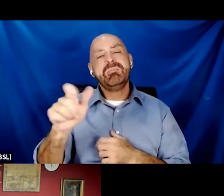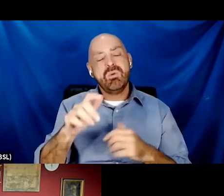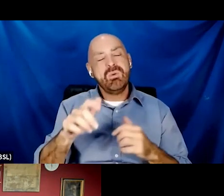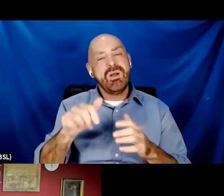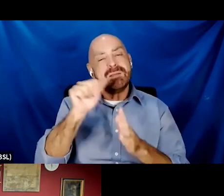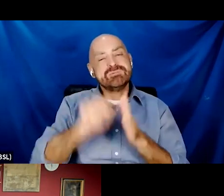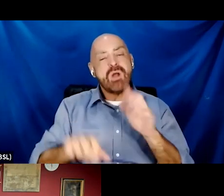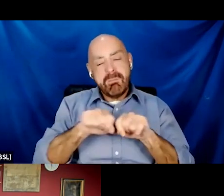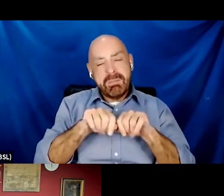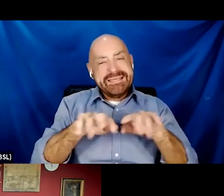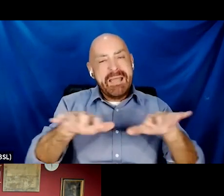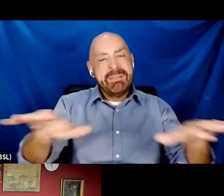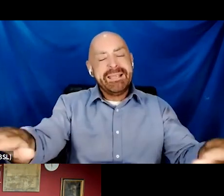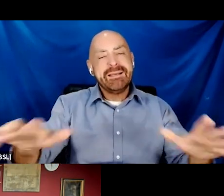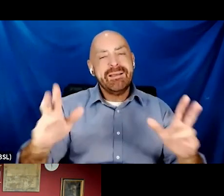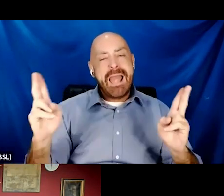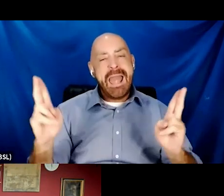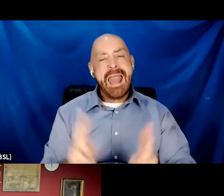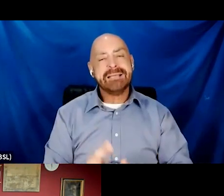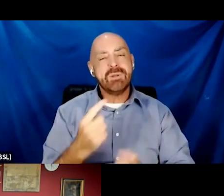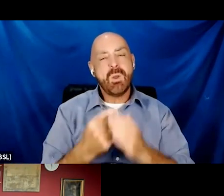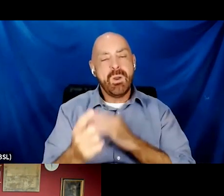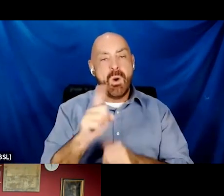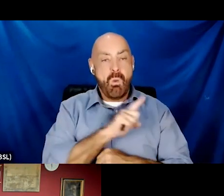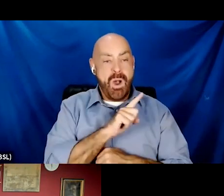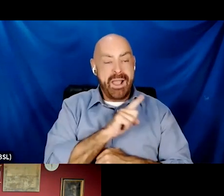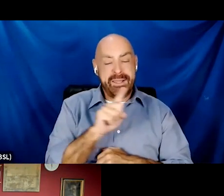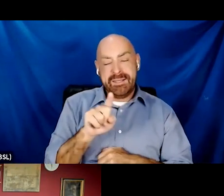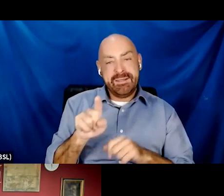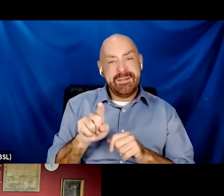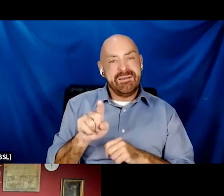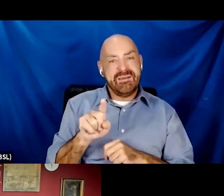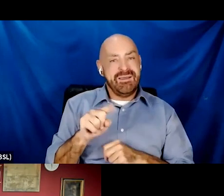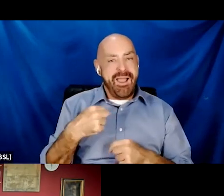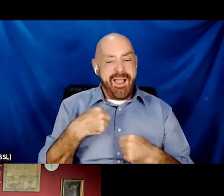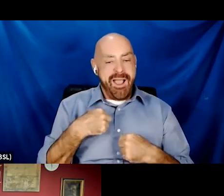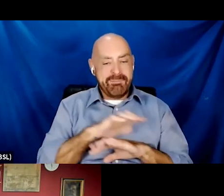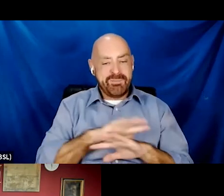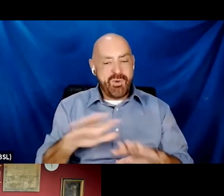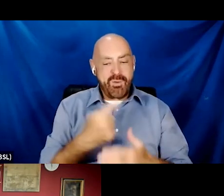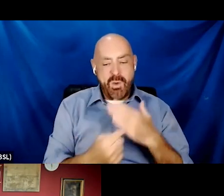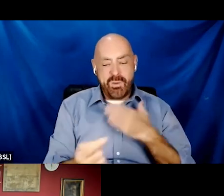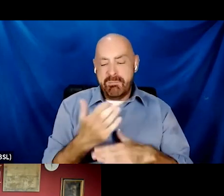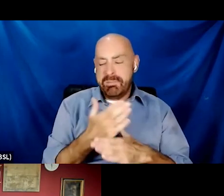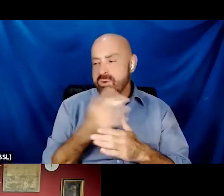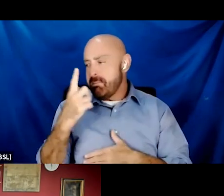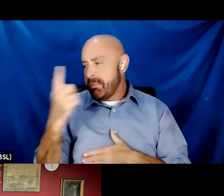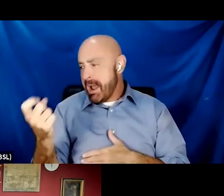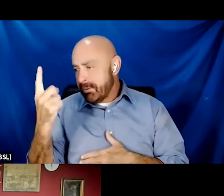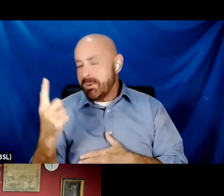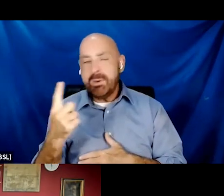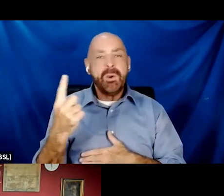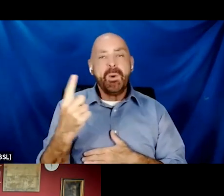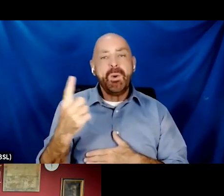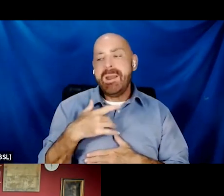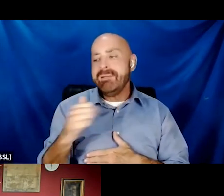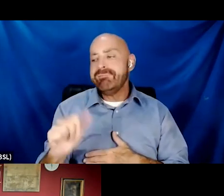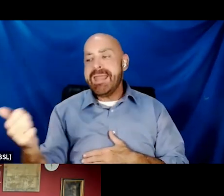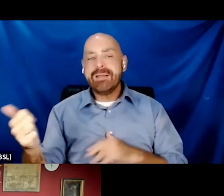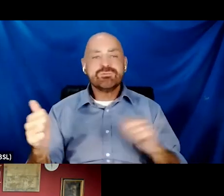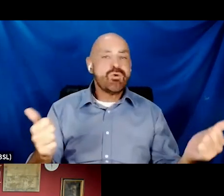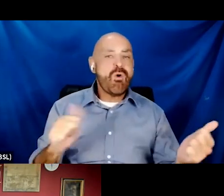the pandemic gave them a reason not to be lonely because things happened. You had to find out who lived near you. There was nothing else to